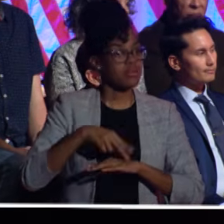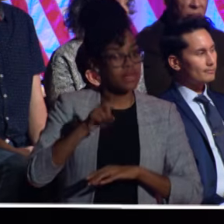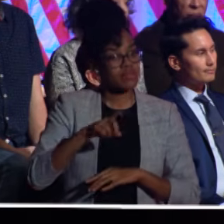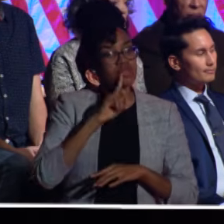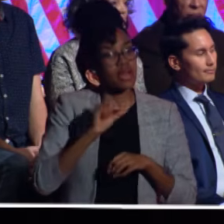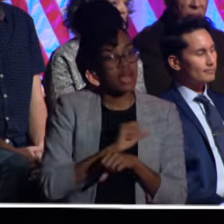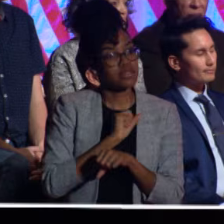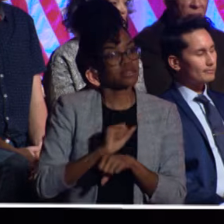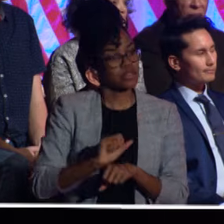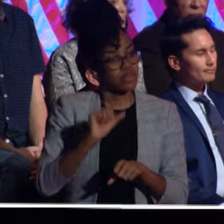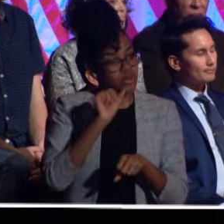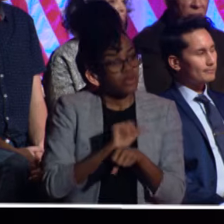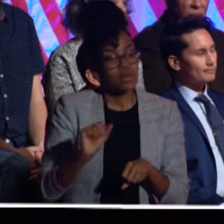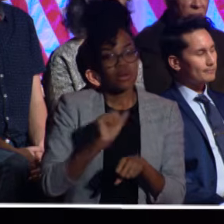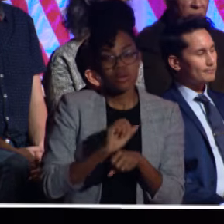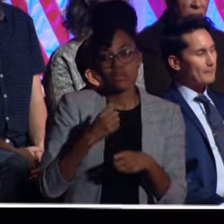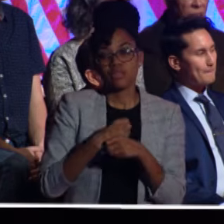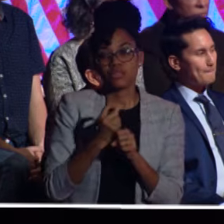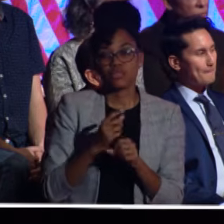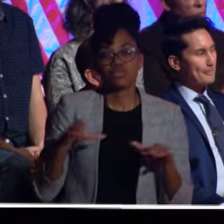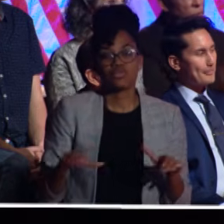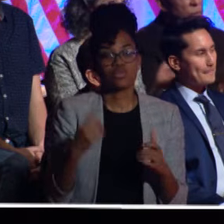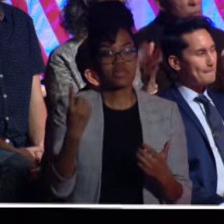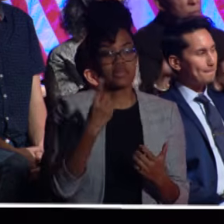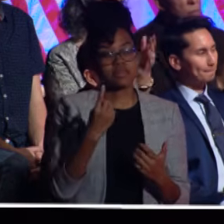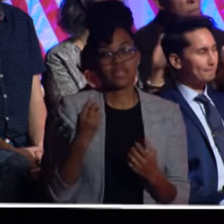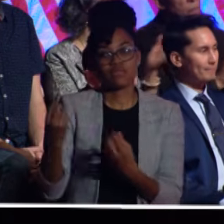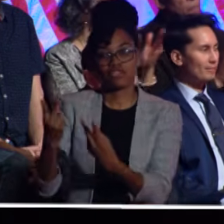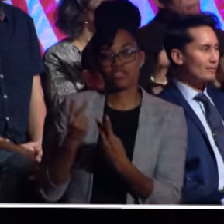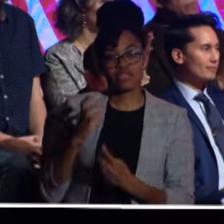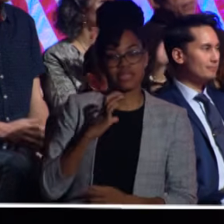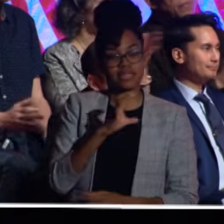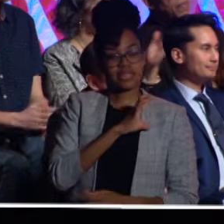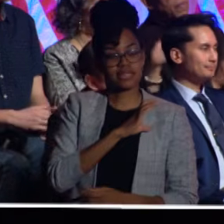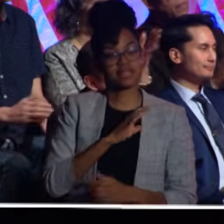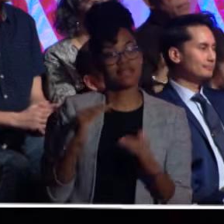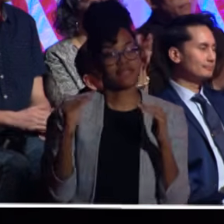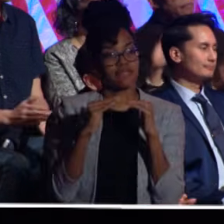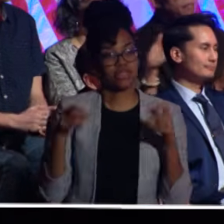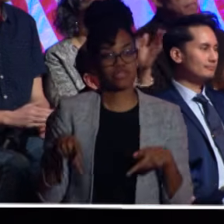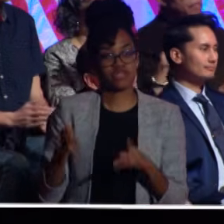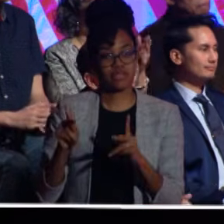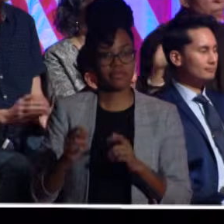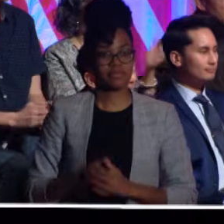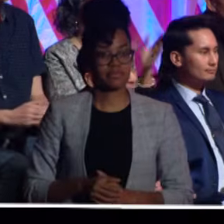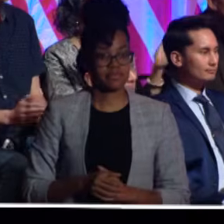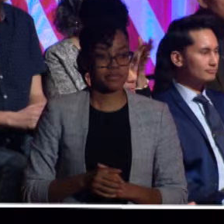give our returning citizens a fair shot.